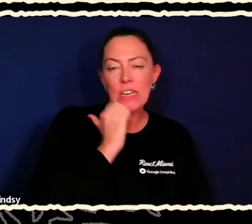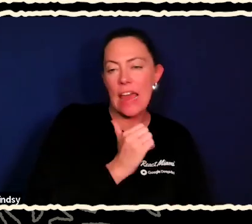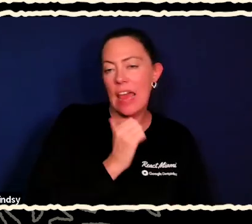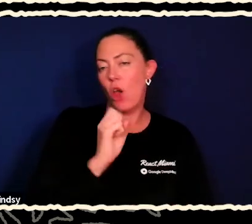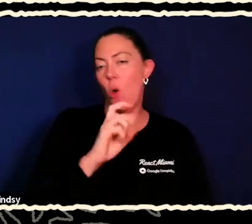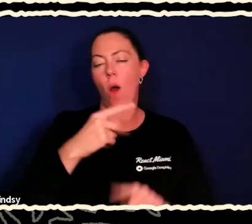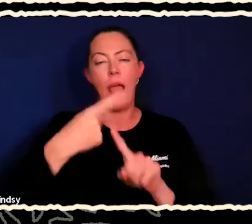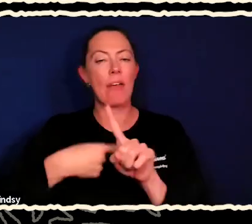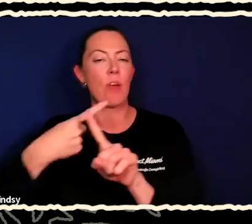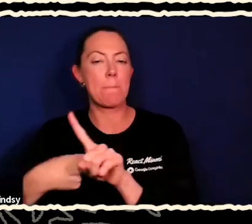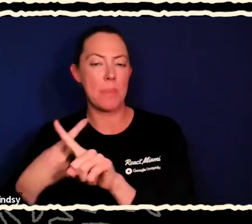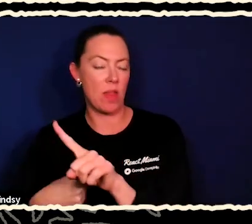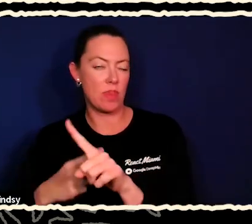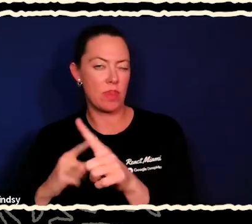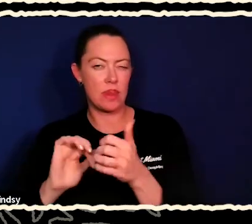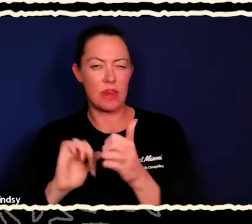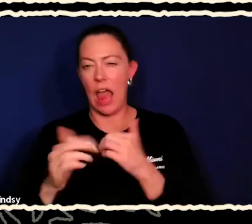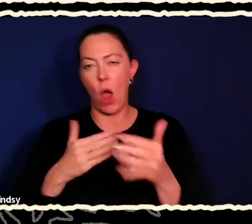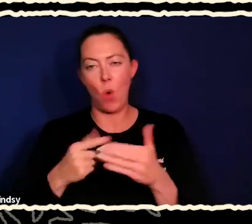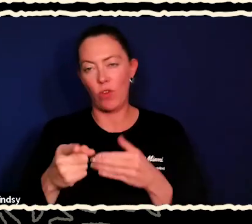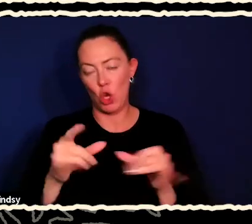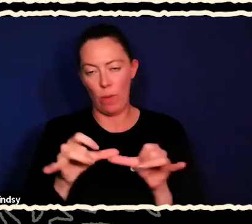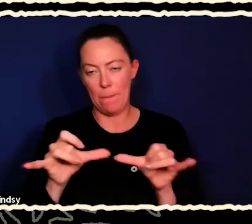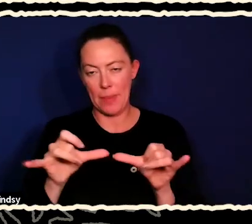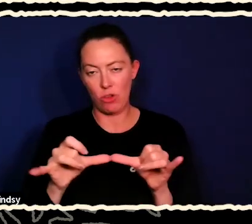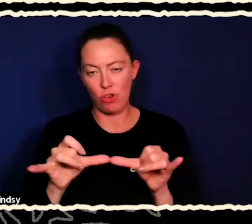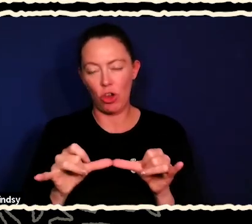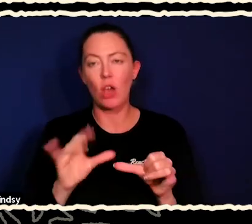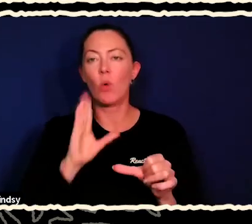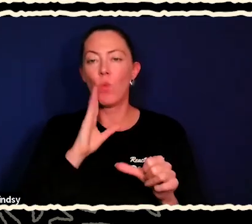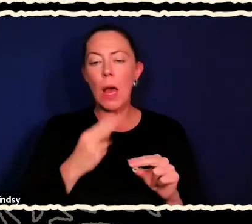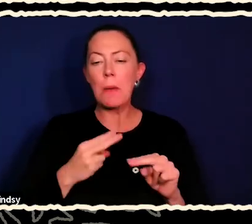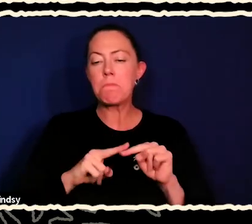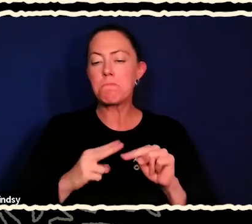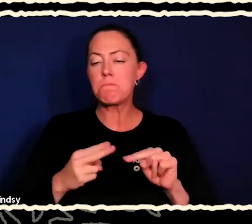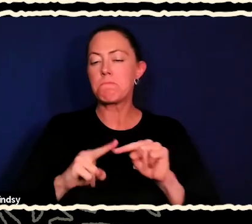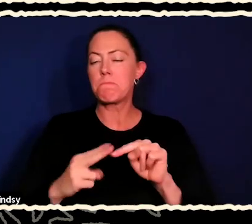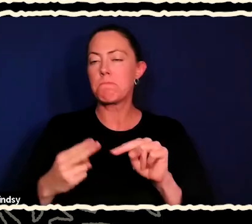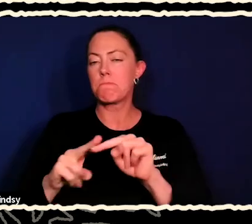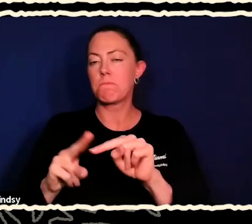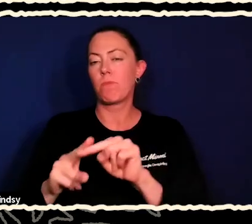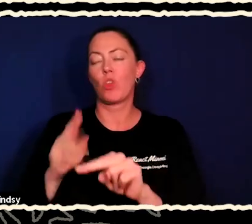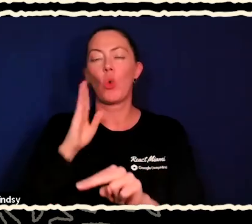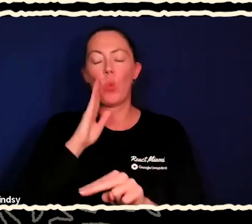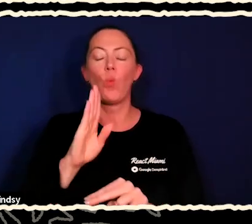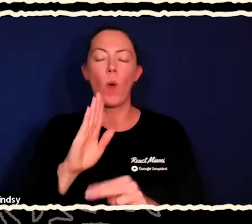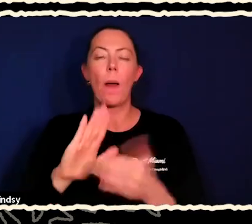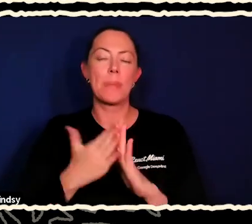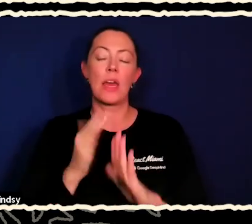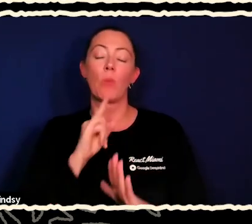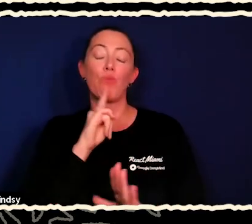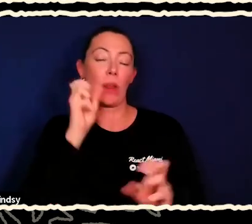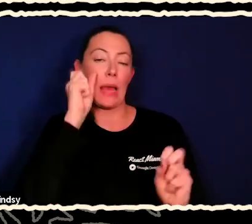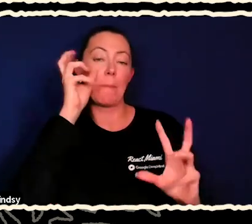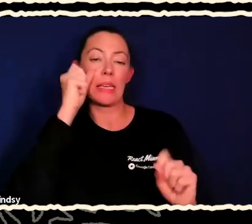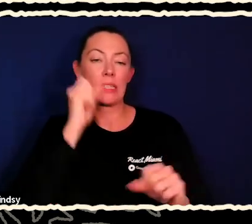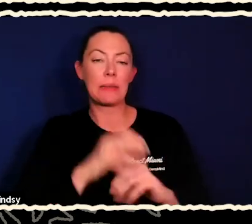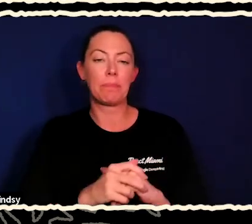can measure that. It compounds to really amazing things. Try all the patterns that